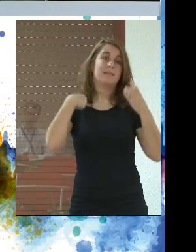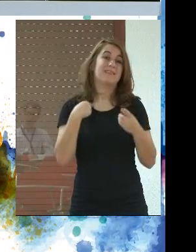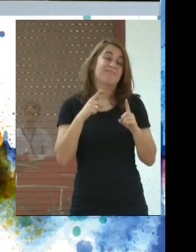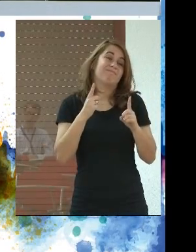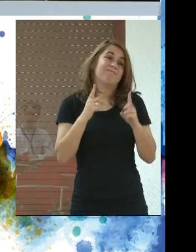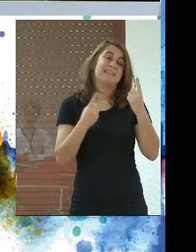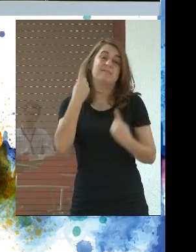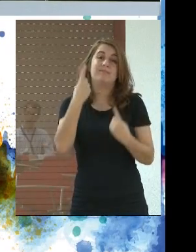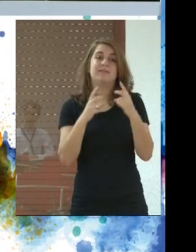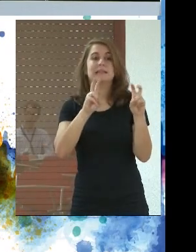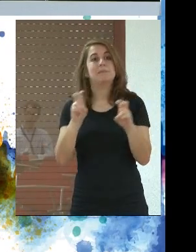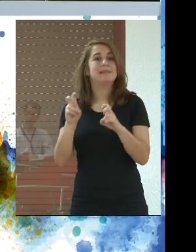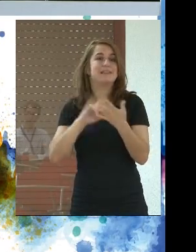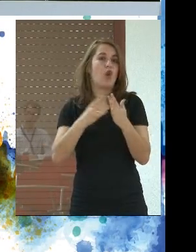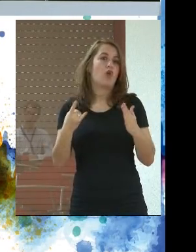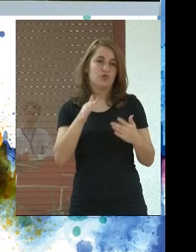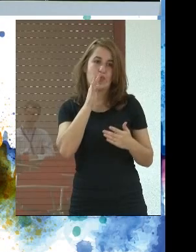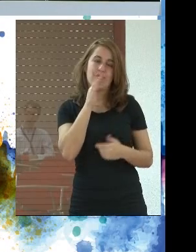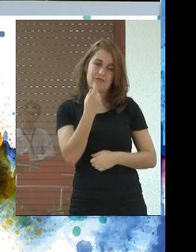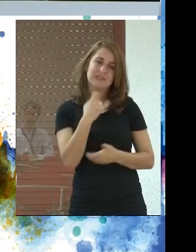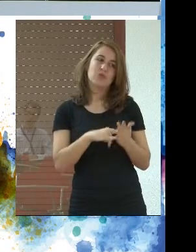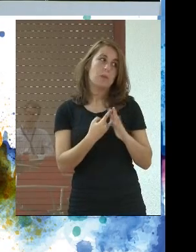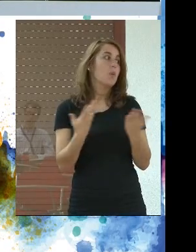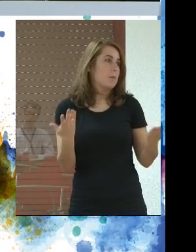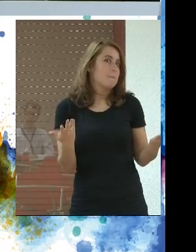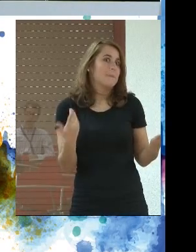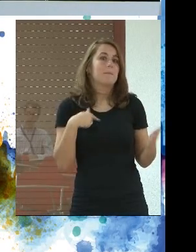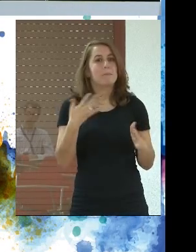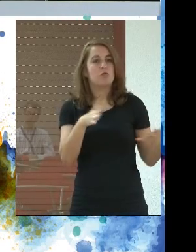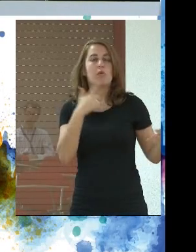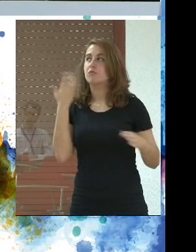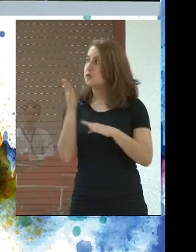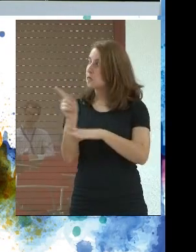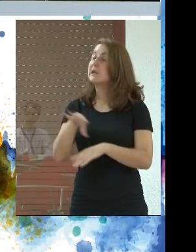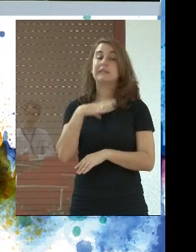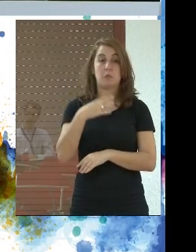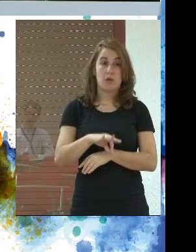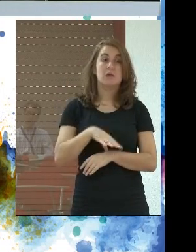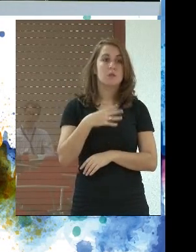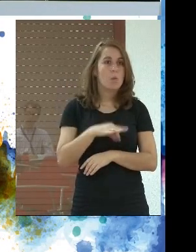marcada. There are certain technological issues that are not